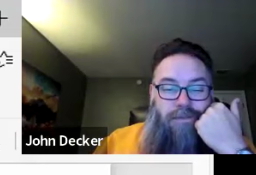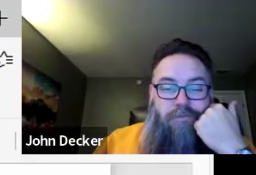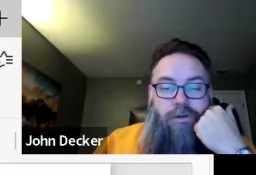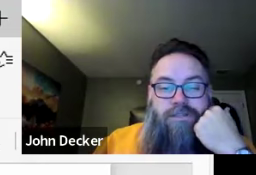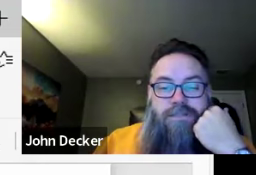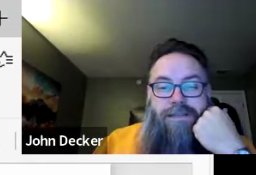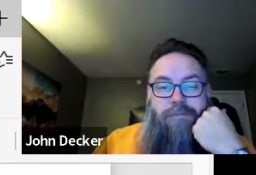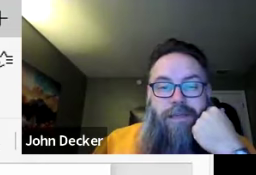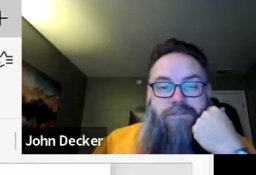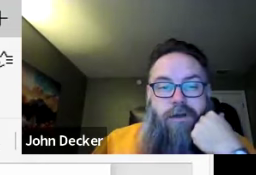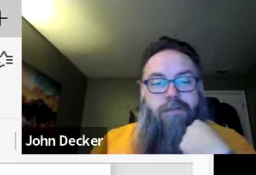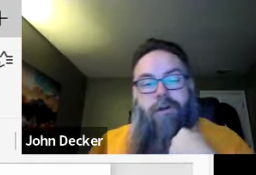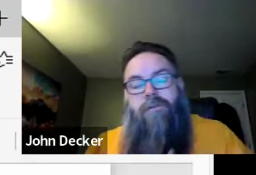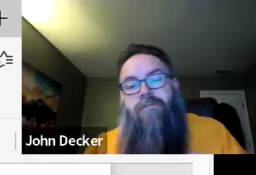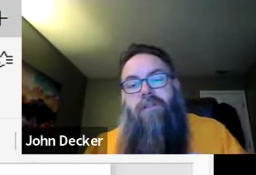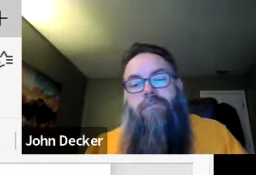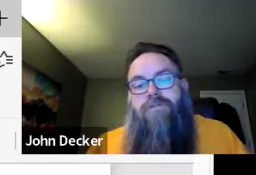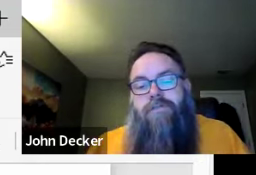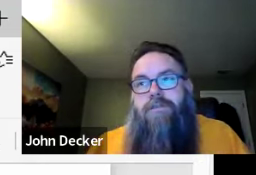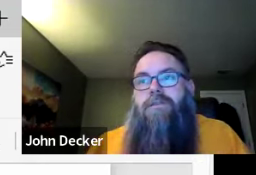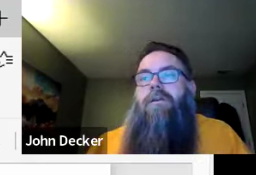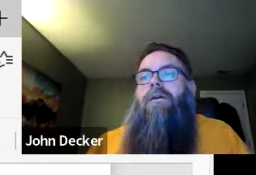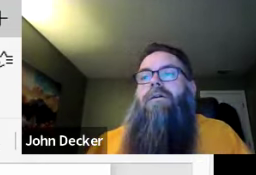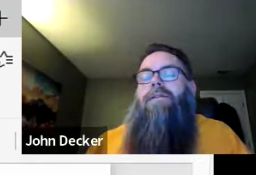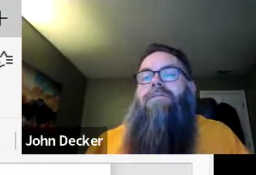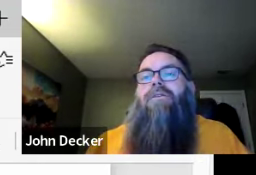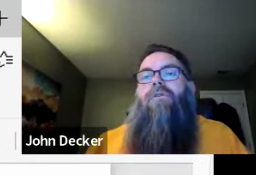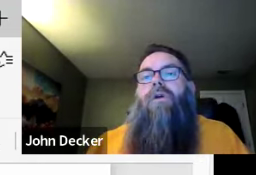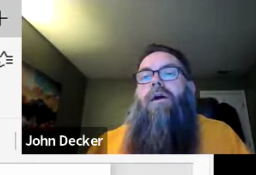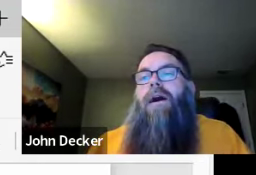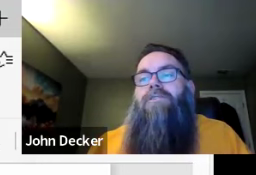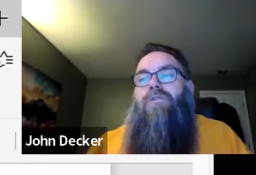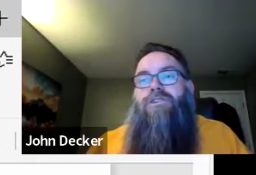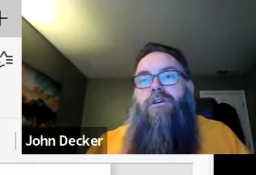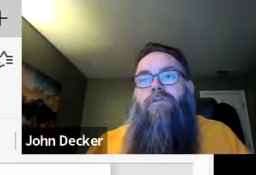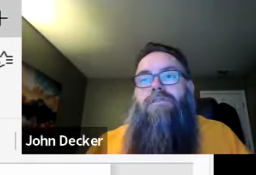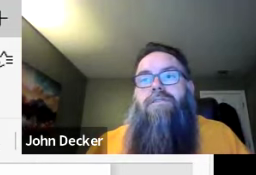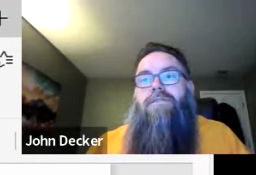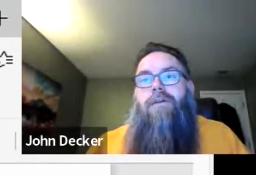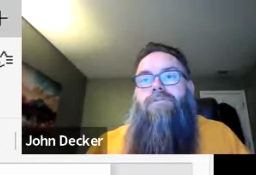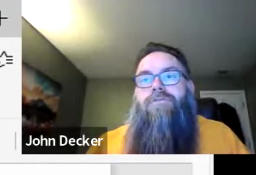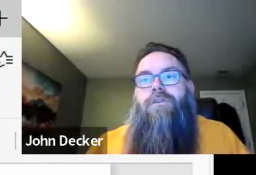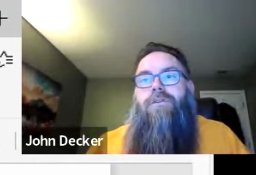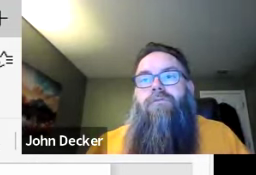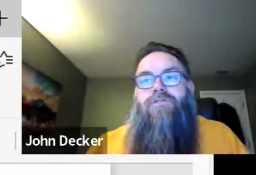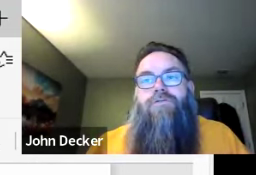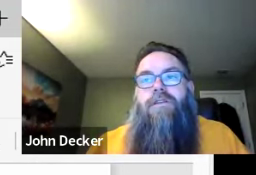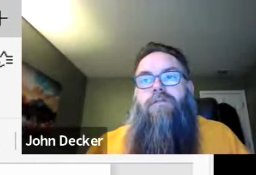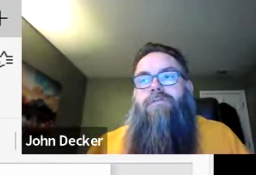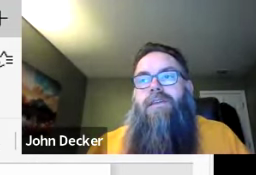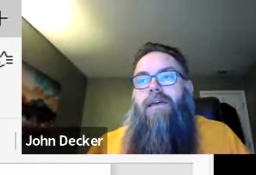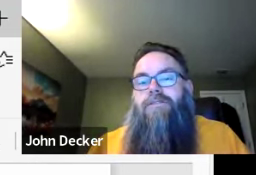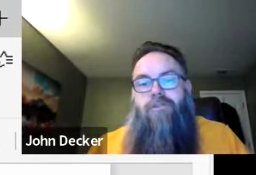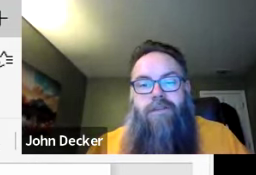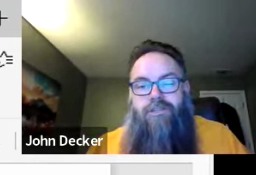yet because of questions that need to be answered by the Department of Developmental Services. And so I just want to share, this is up to the regional